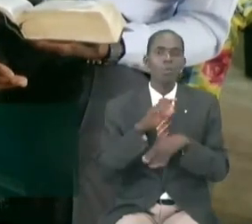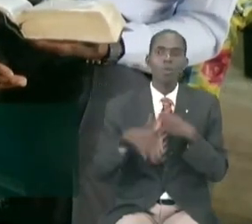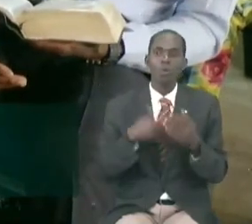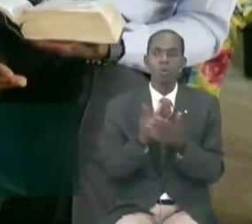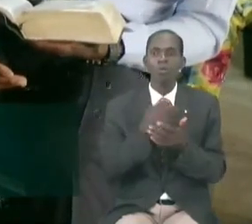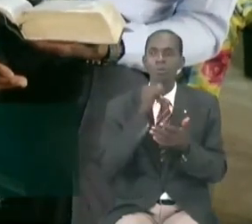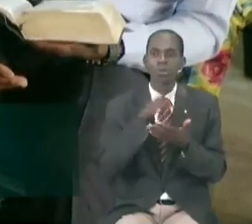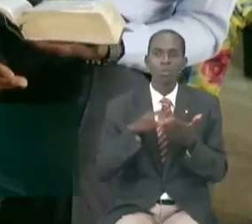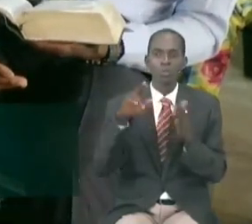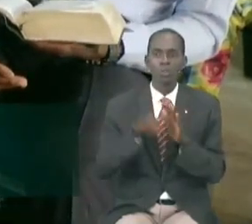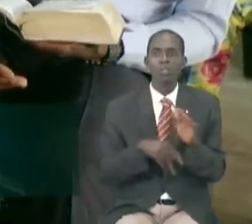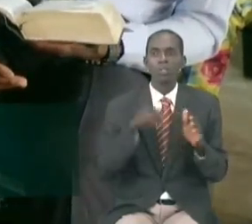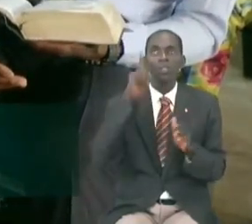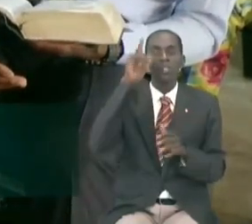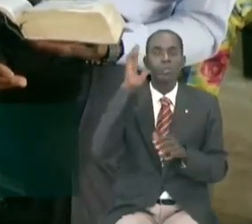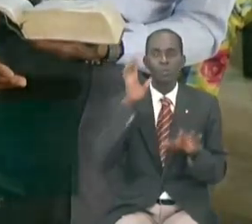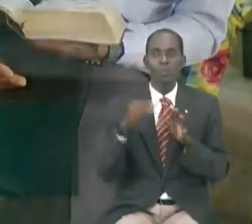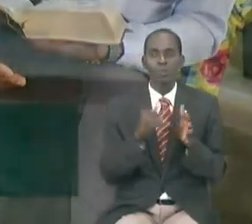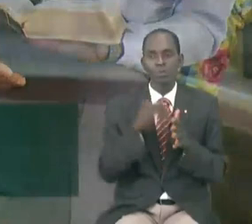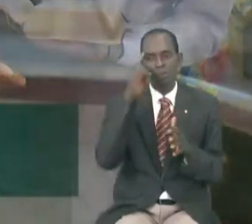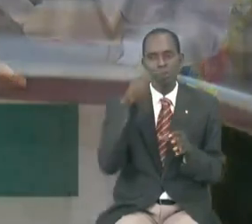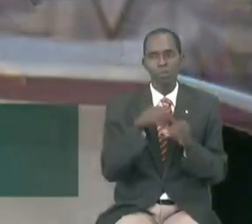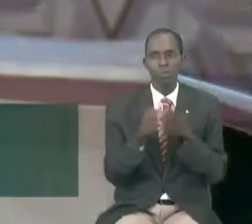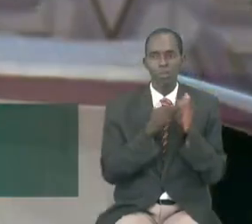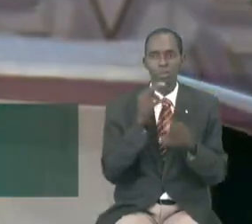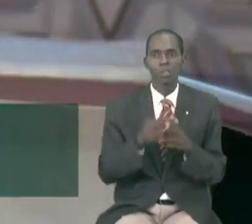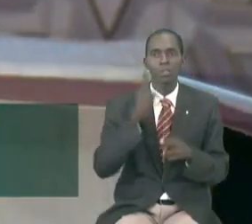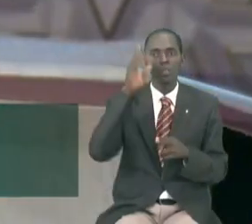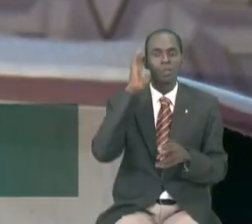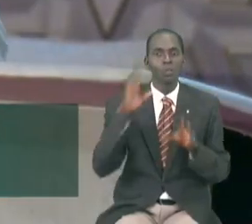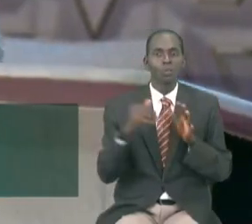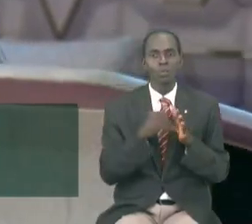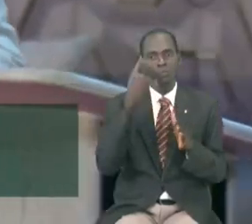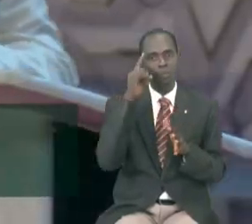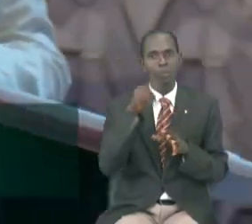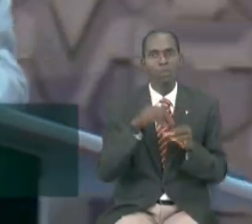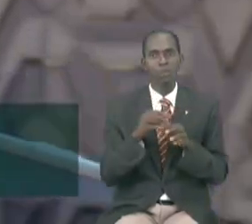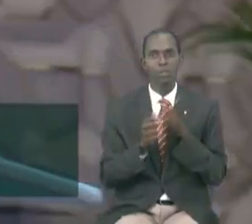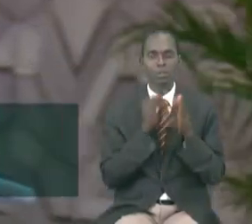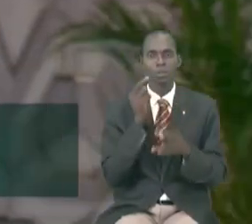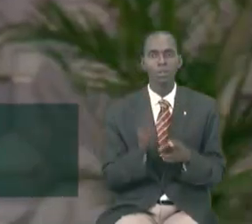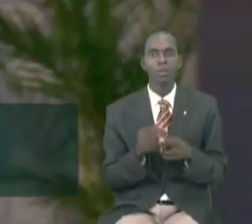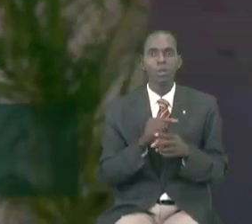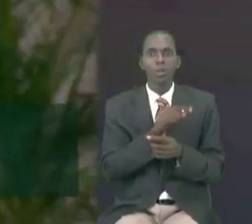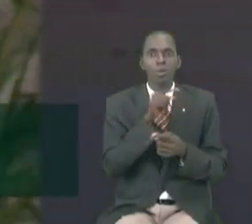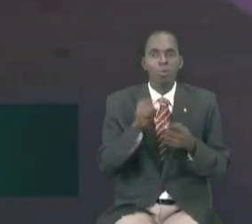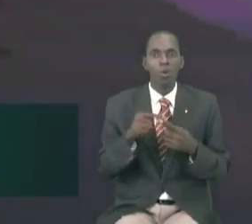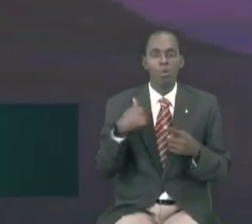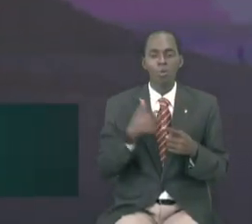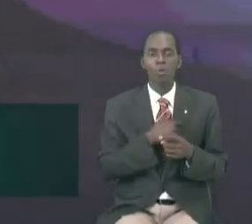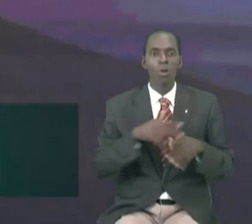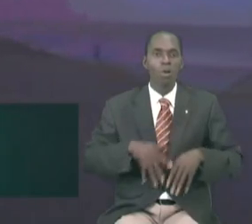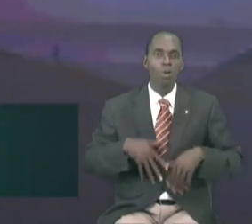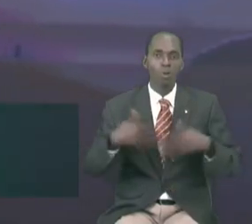we confess with the mind of forsaking, them. Have you wondered what happened to